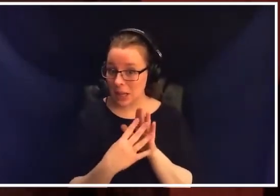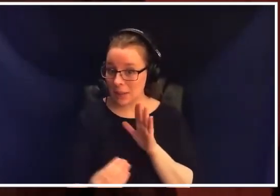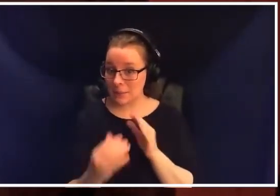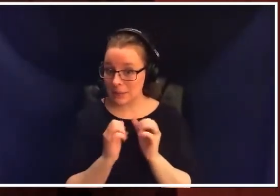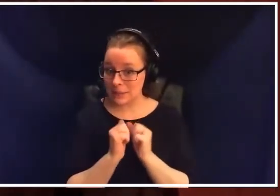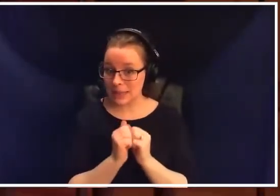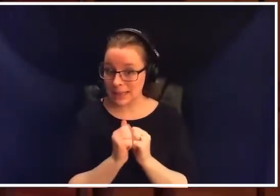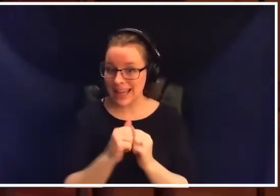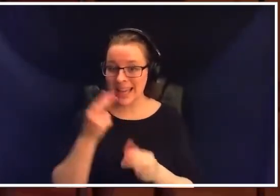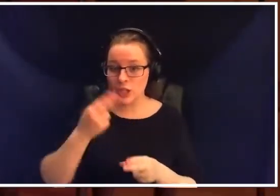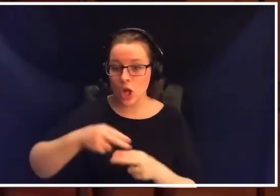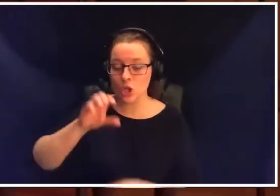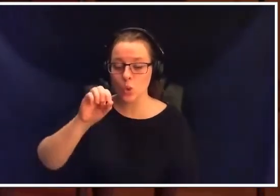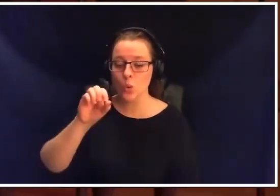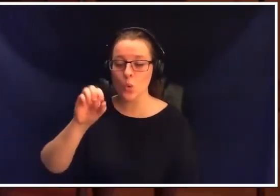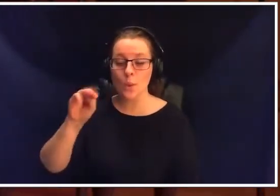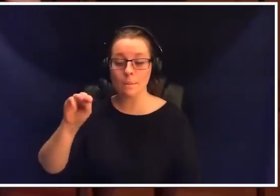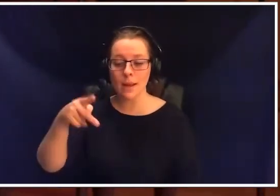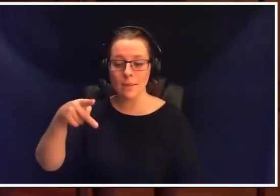Papa.